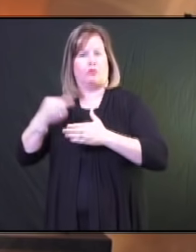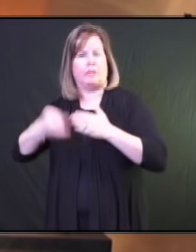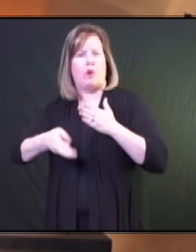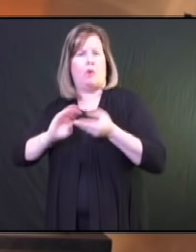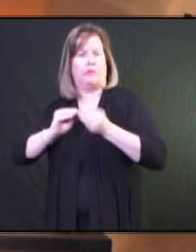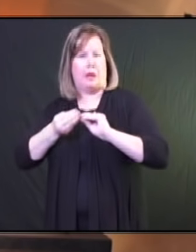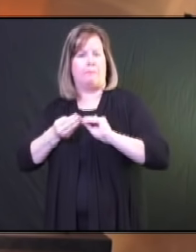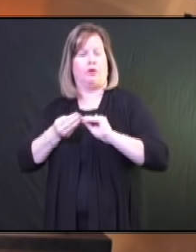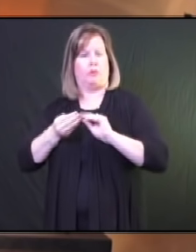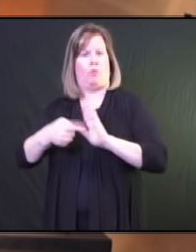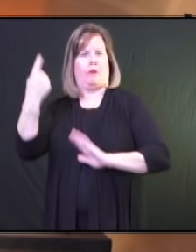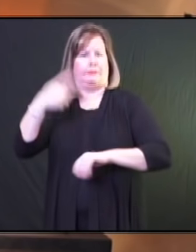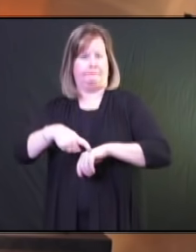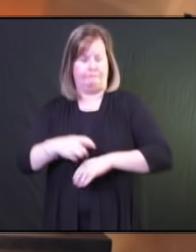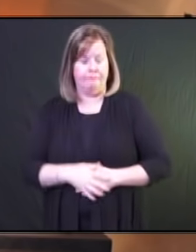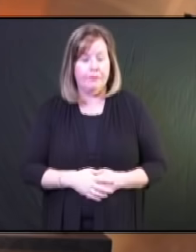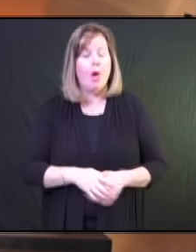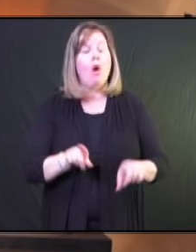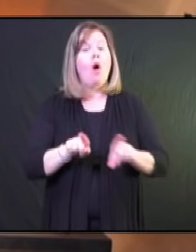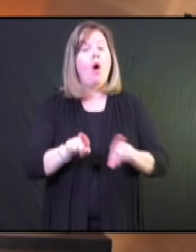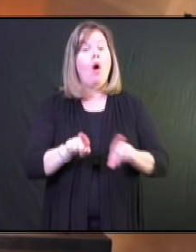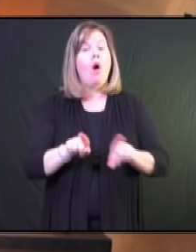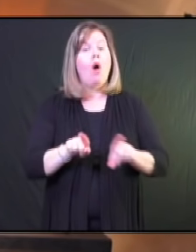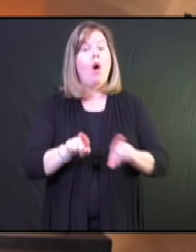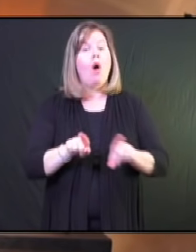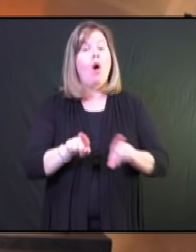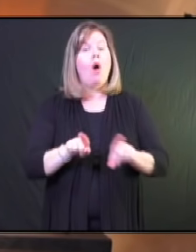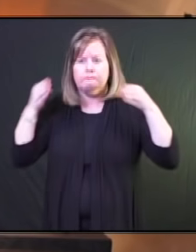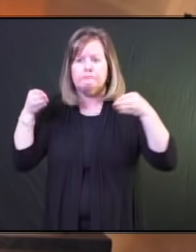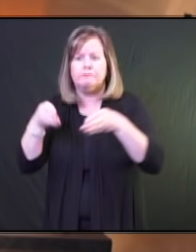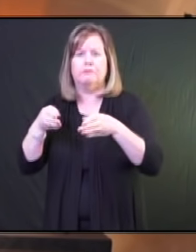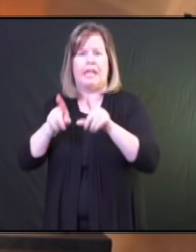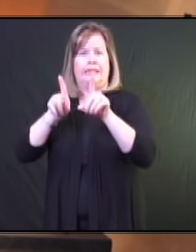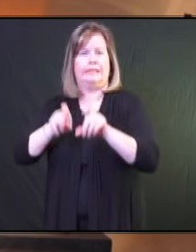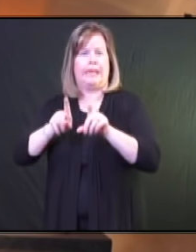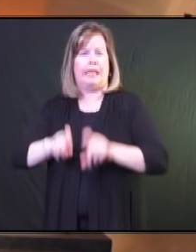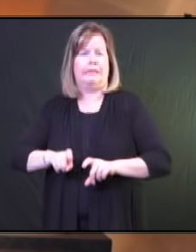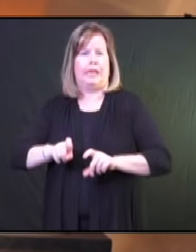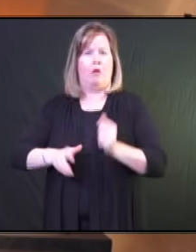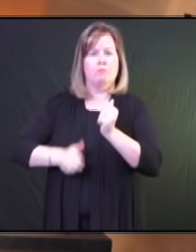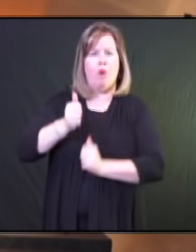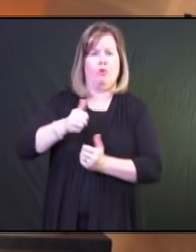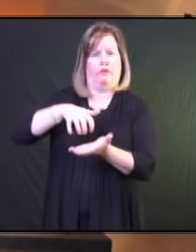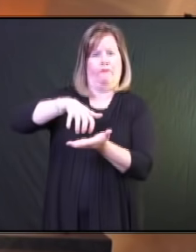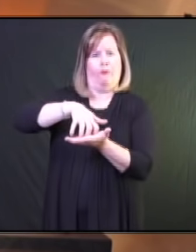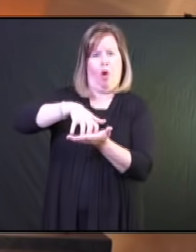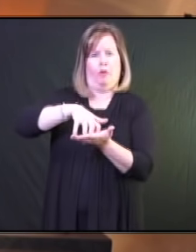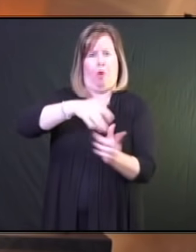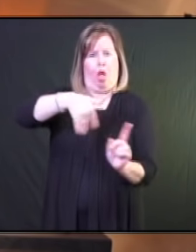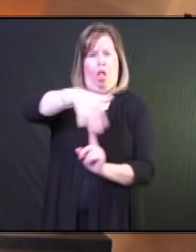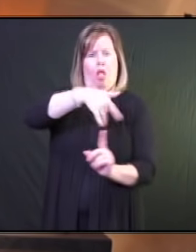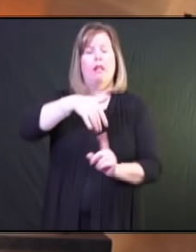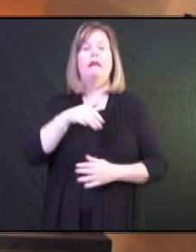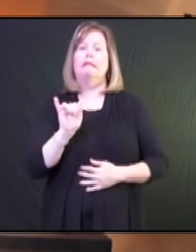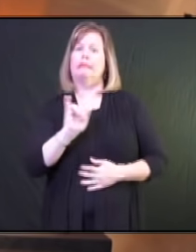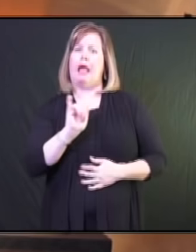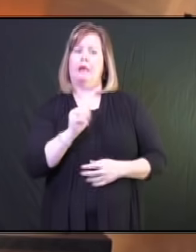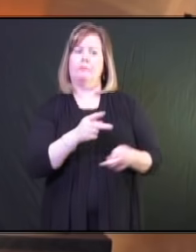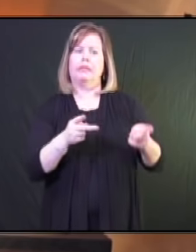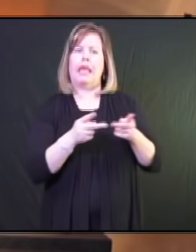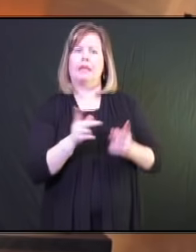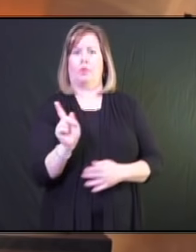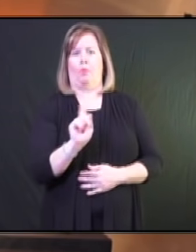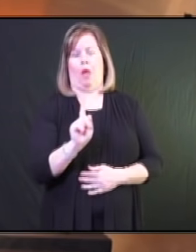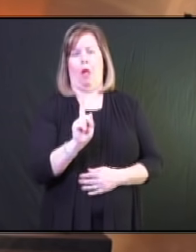very targeted testing of those most vulnerable environments. Places like shelters, which house people who are